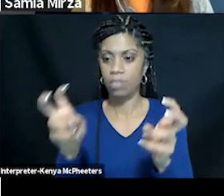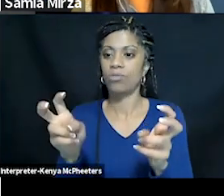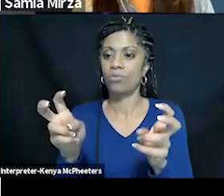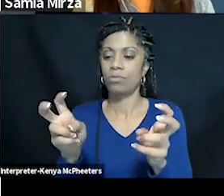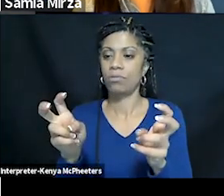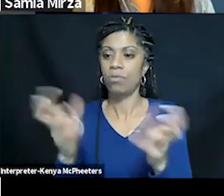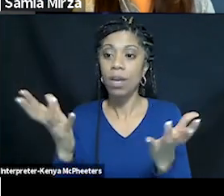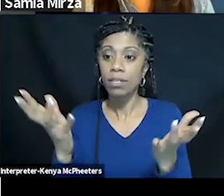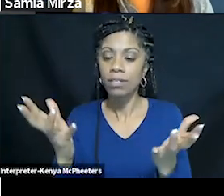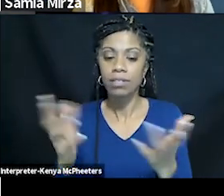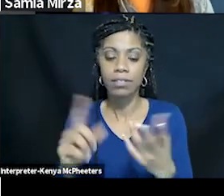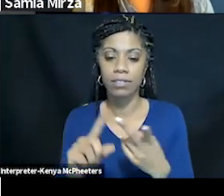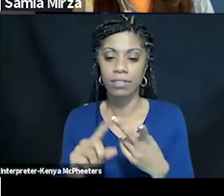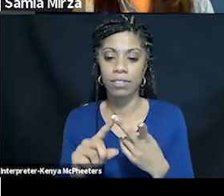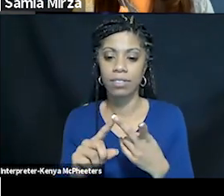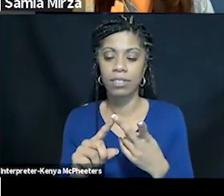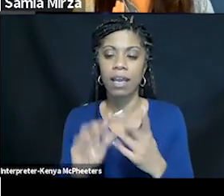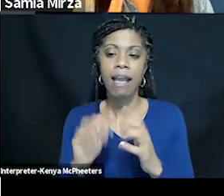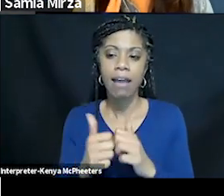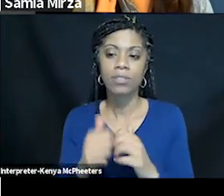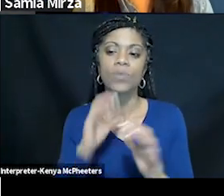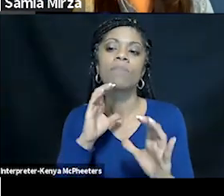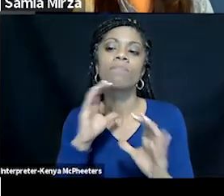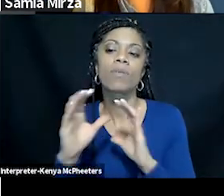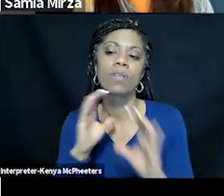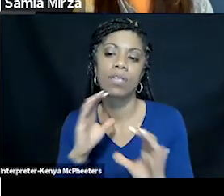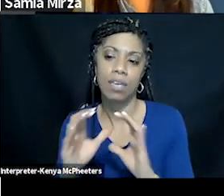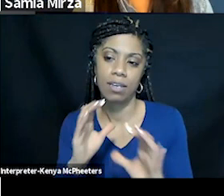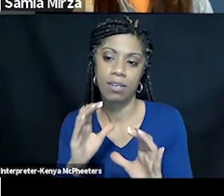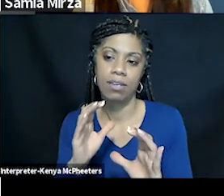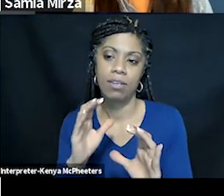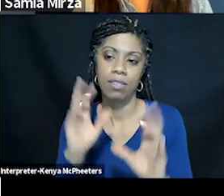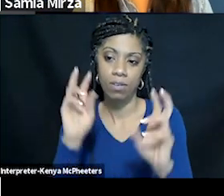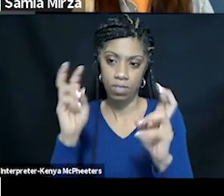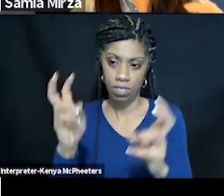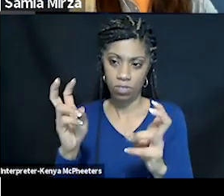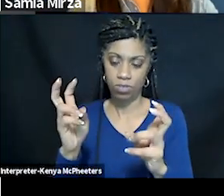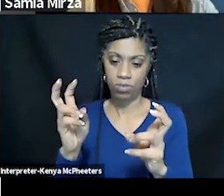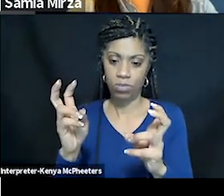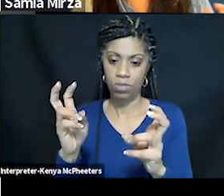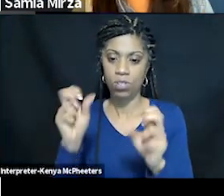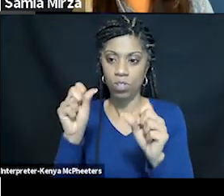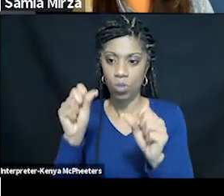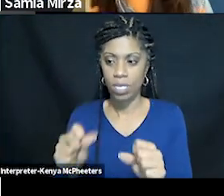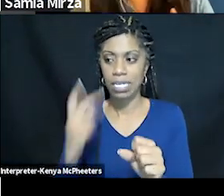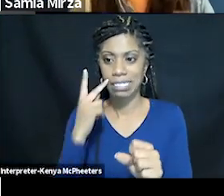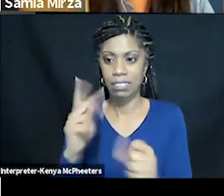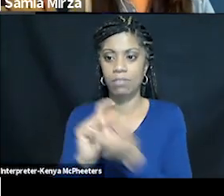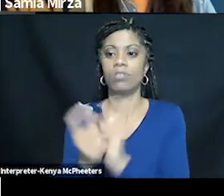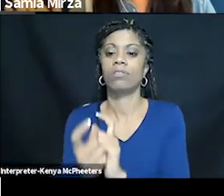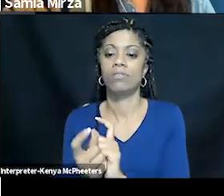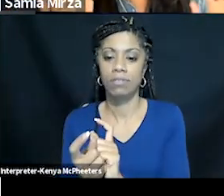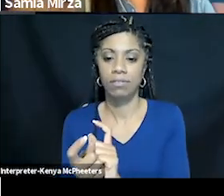world. And so what we wanted to do was really encourage you as communicators to become well-rounded. You